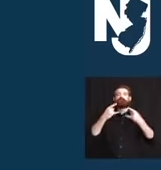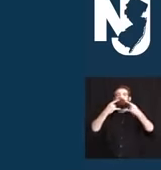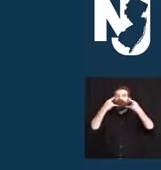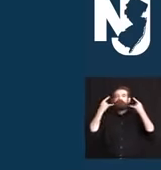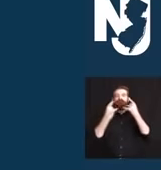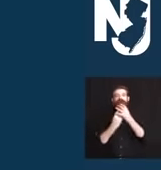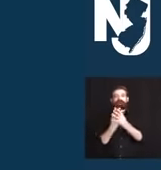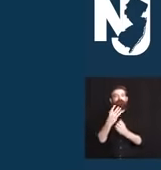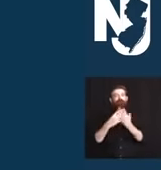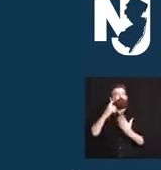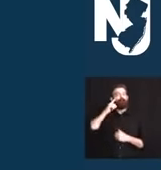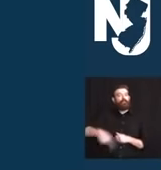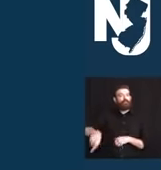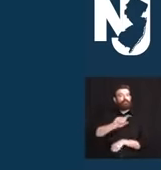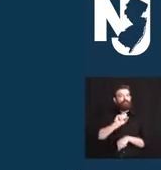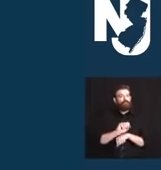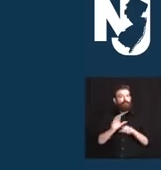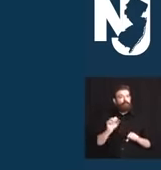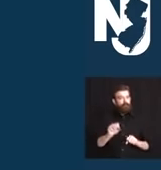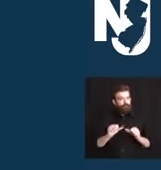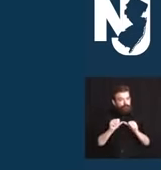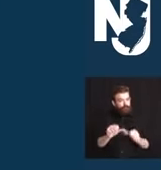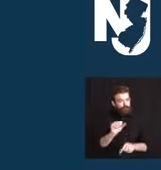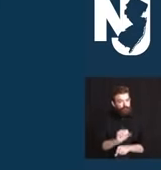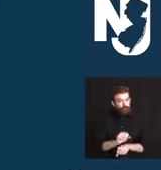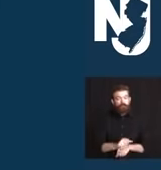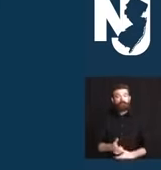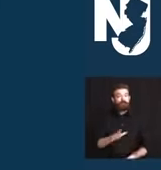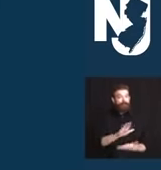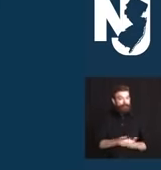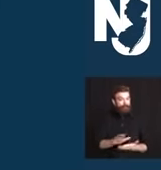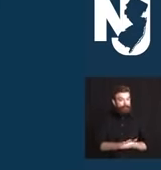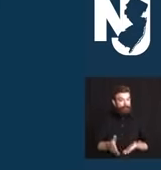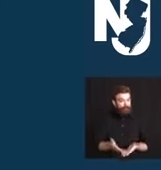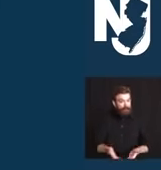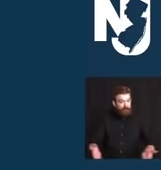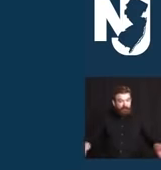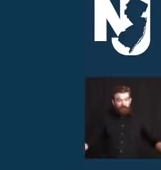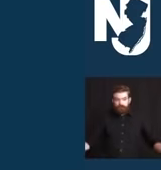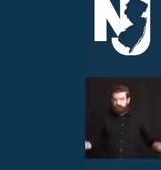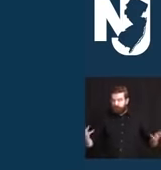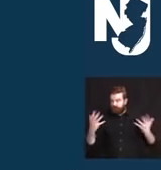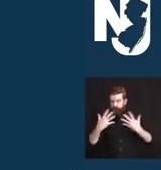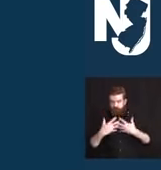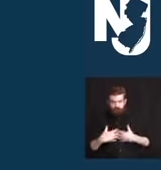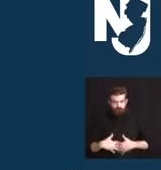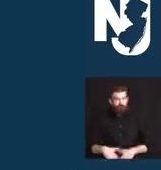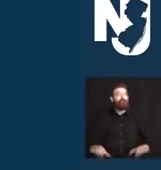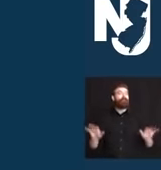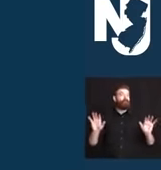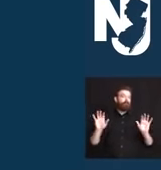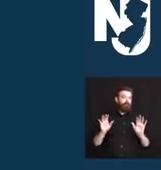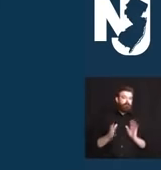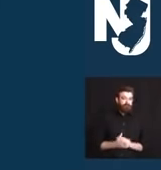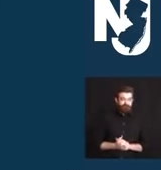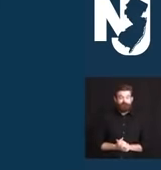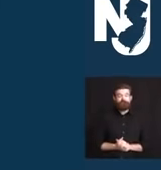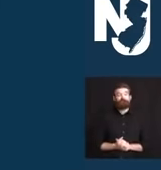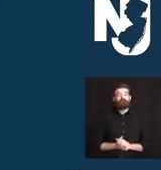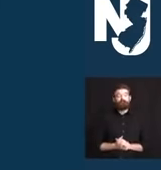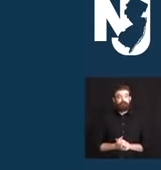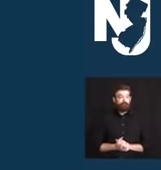necessary expenses were covered. Now, with her largest retail customer, Wakefern Corporation, scaling back